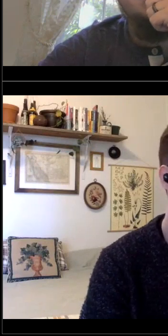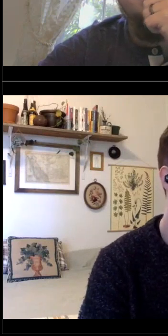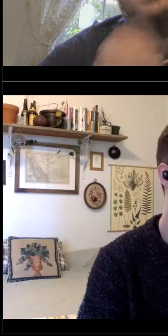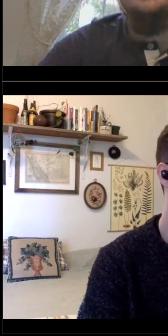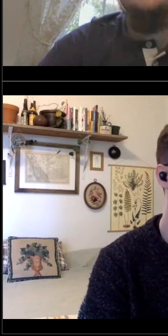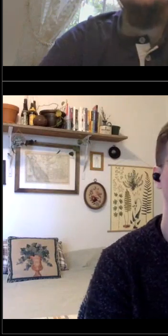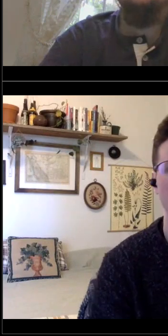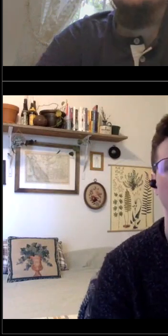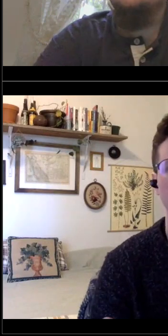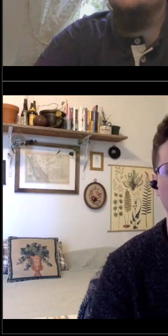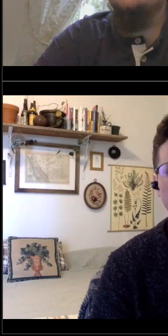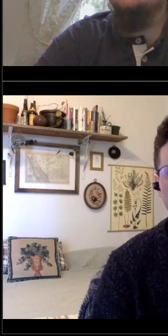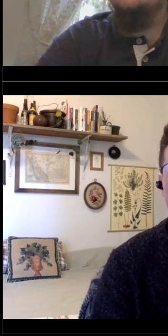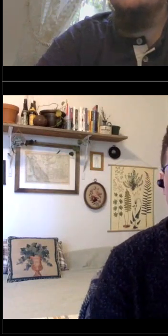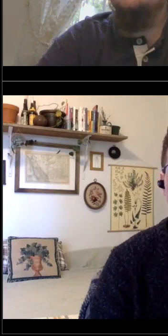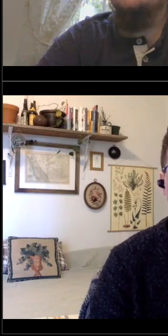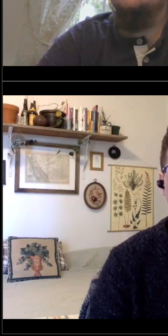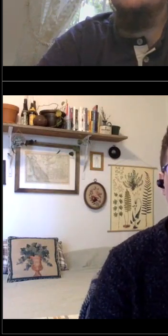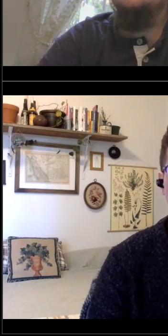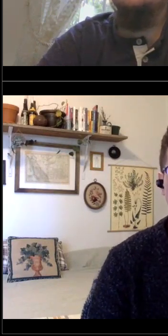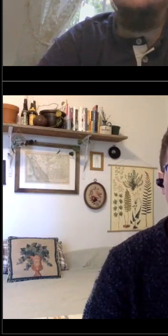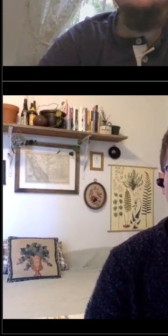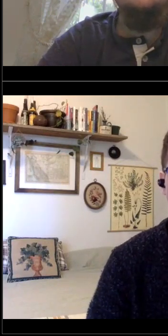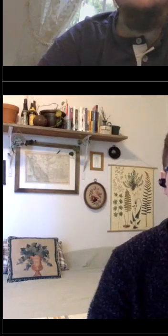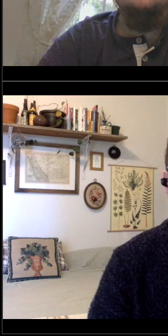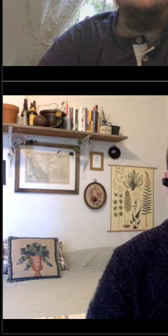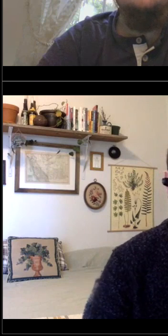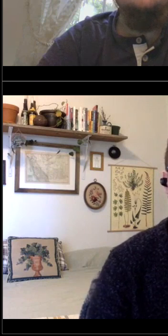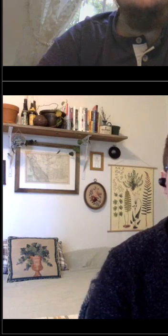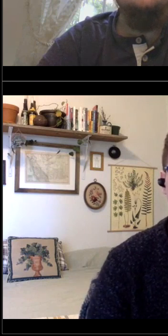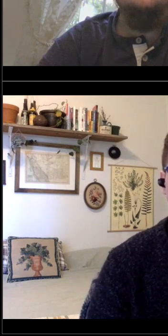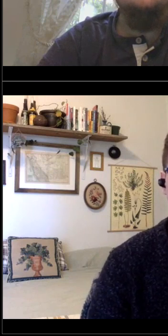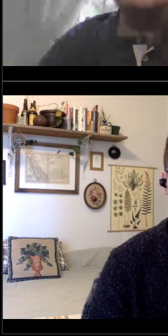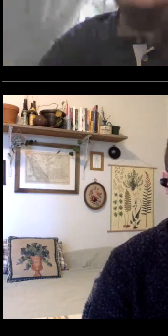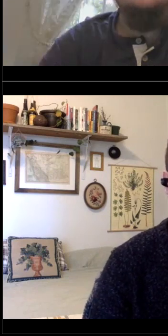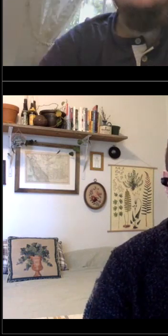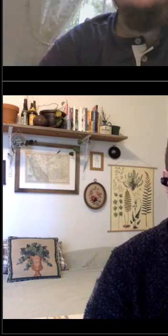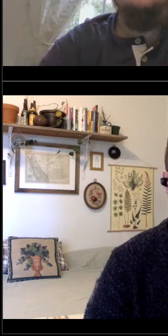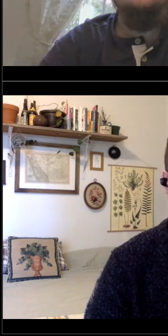produce whatever your variety has you produce for that pronoun. Yeah.